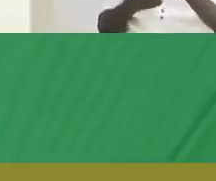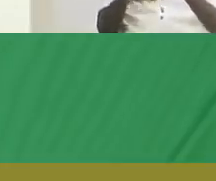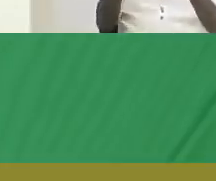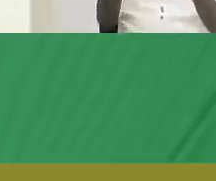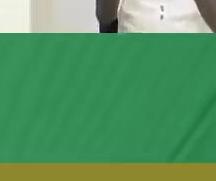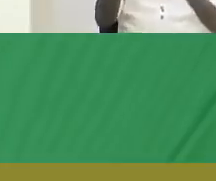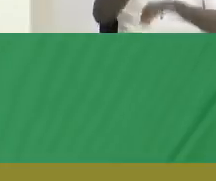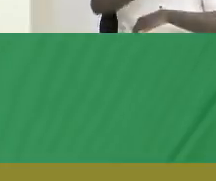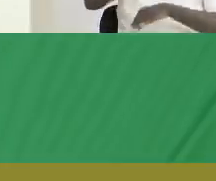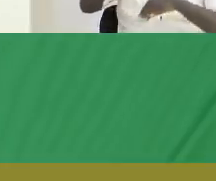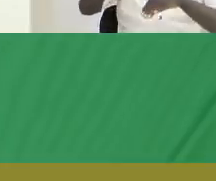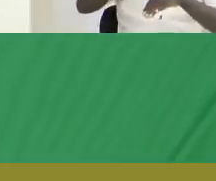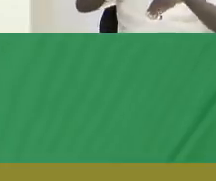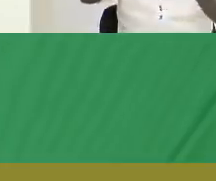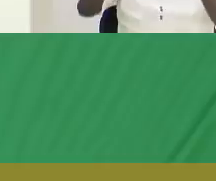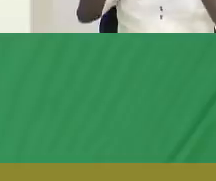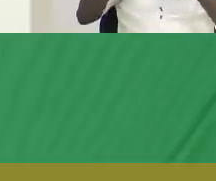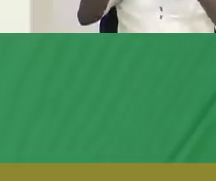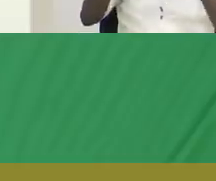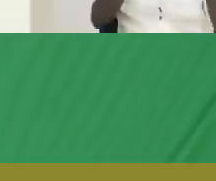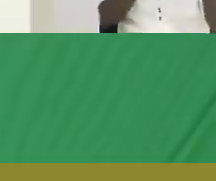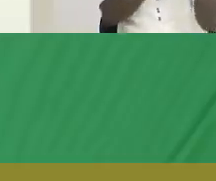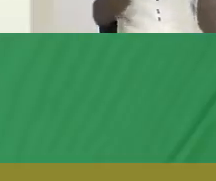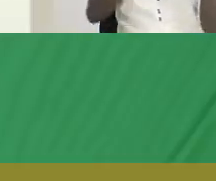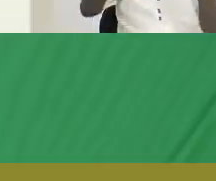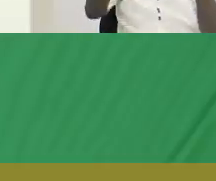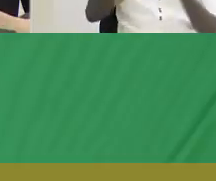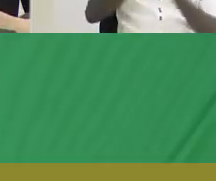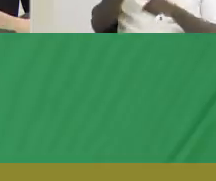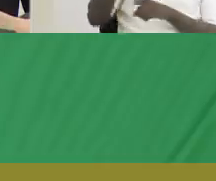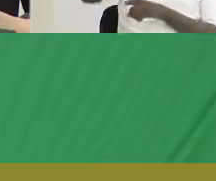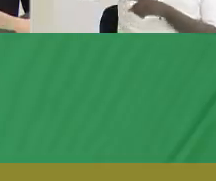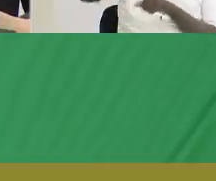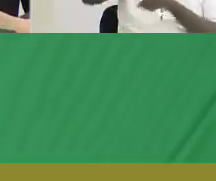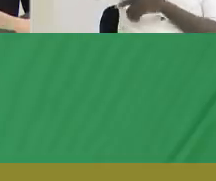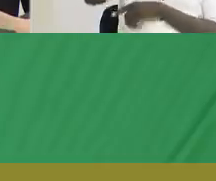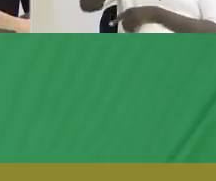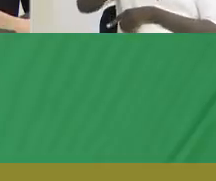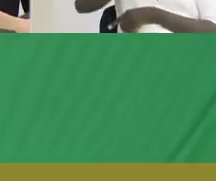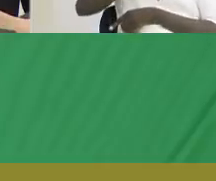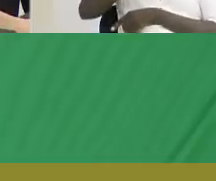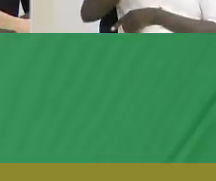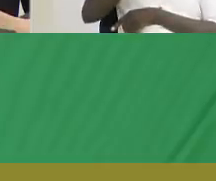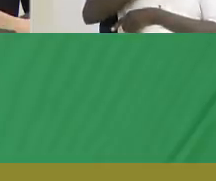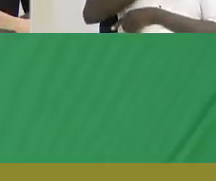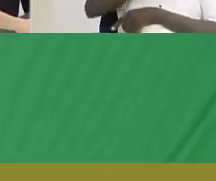denying responsibility for the shooting. No, sir, I am not.